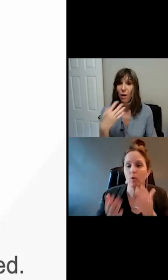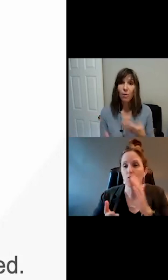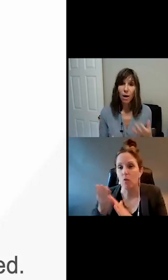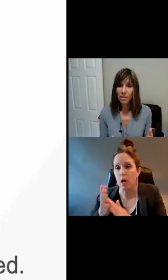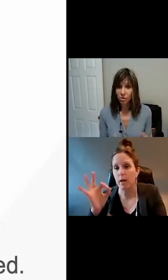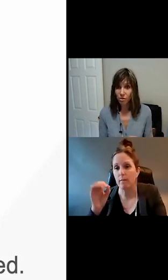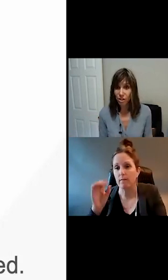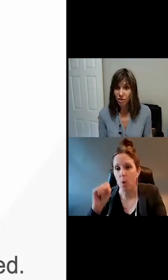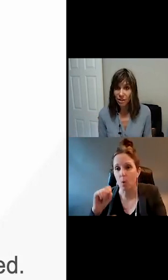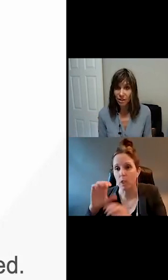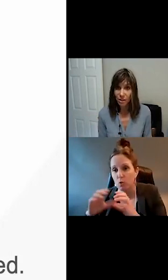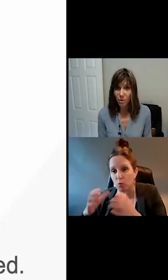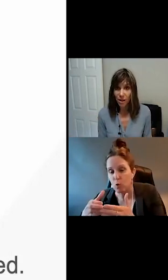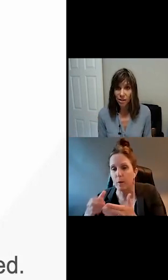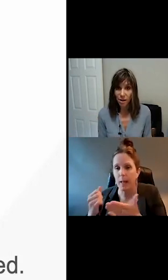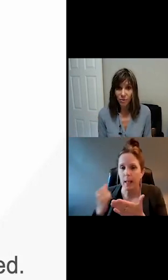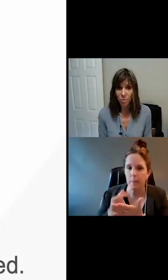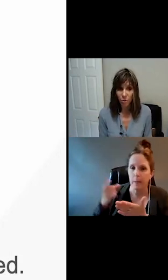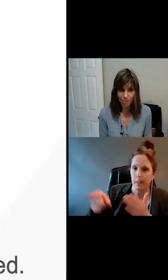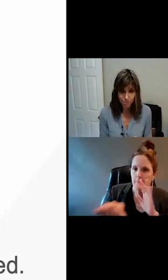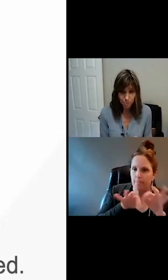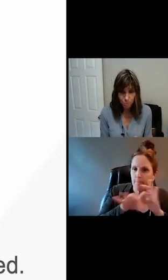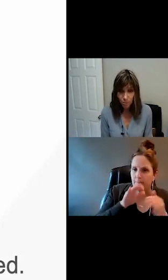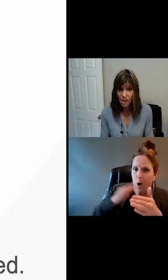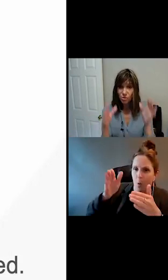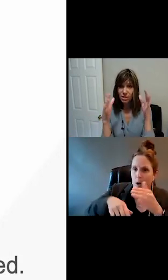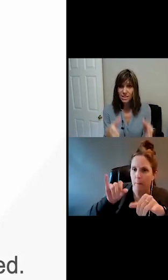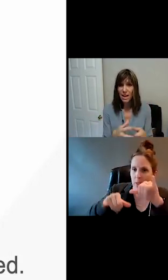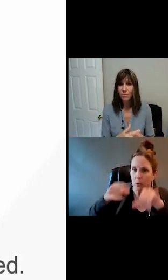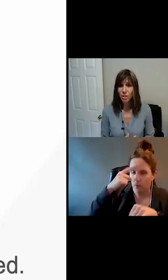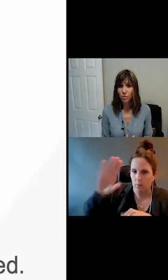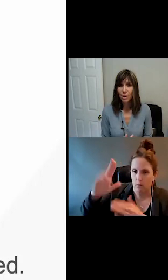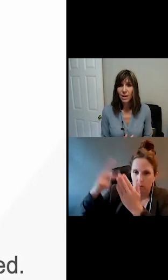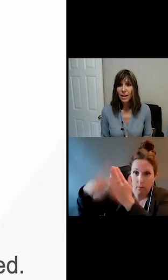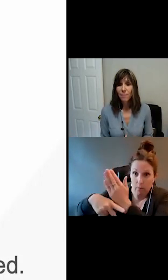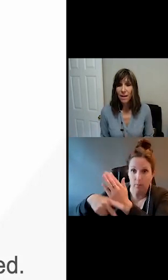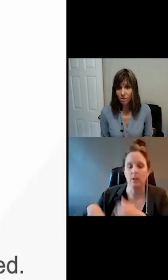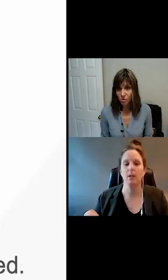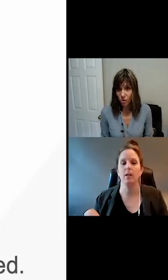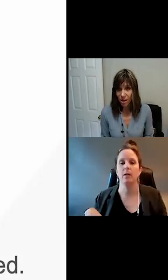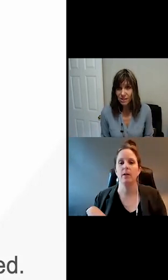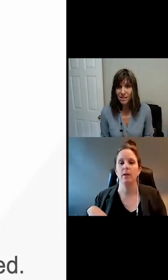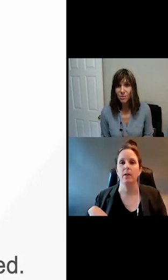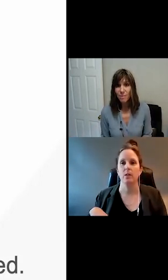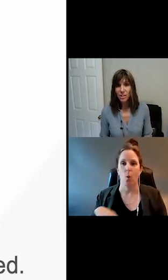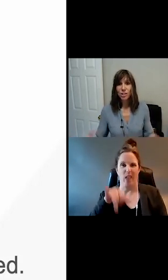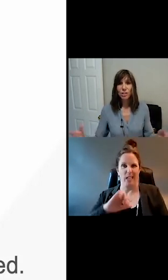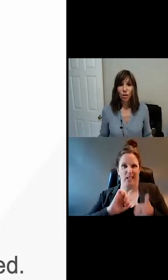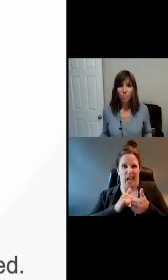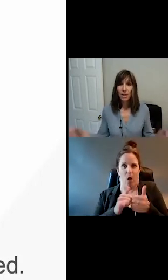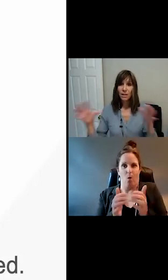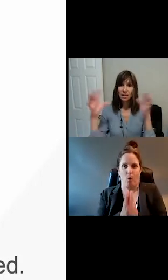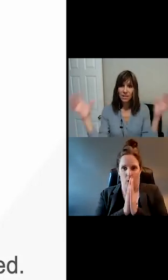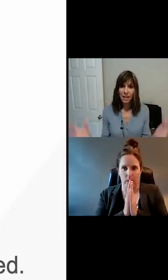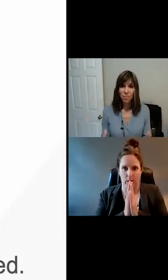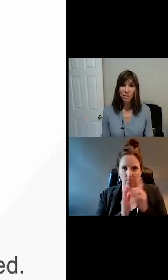to think through outcome measures that you want to adopt for your program. So this is how to make those requests. As we mentioned,